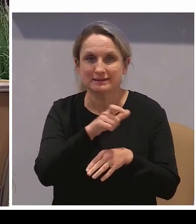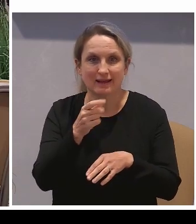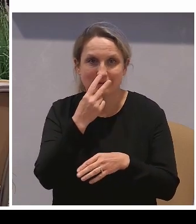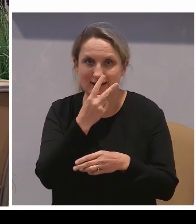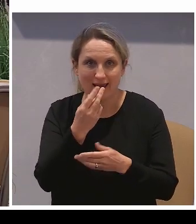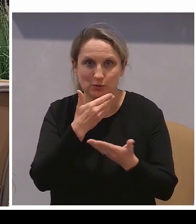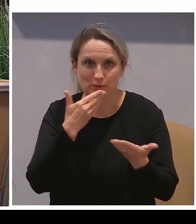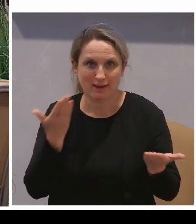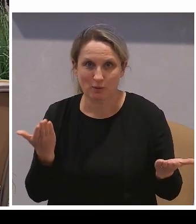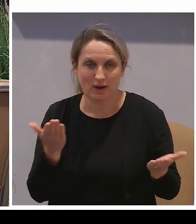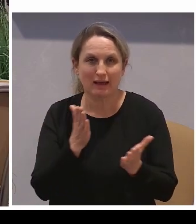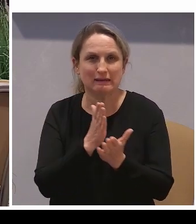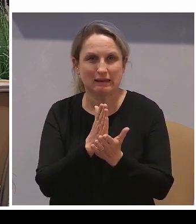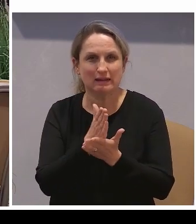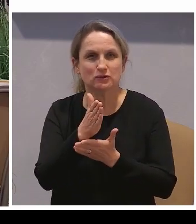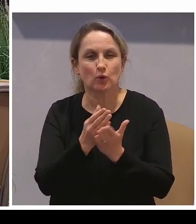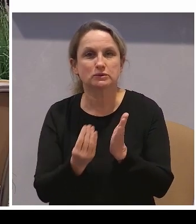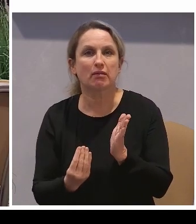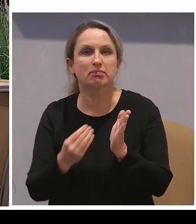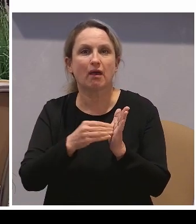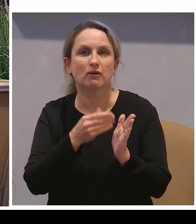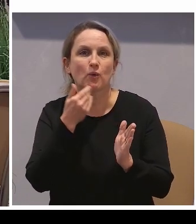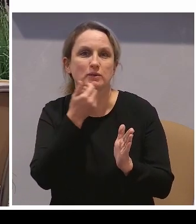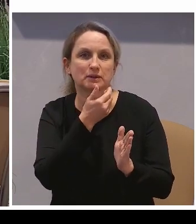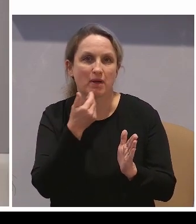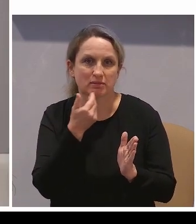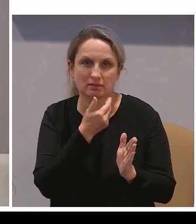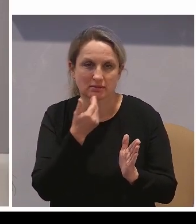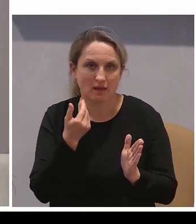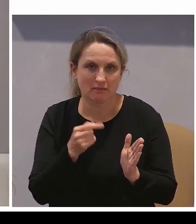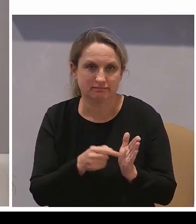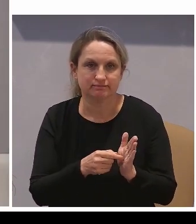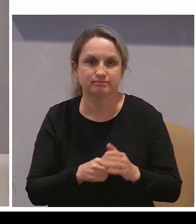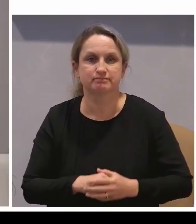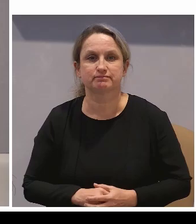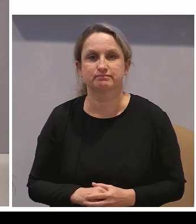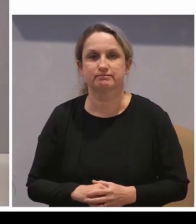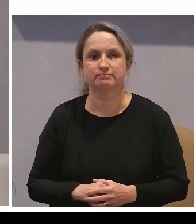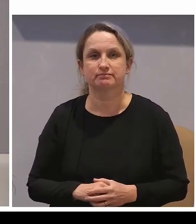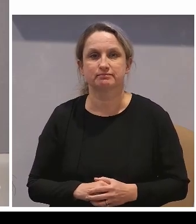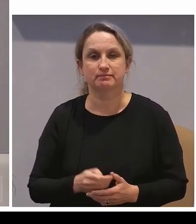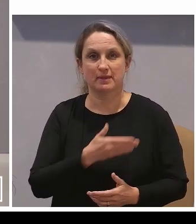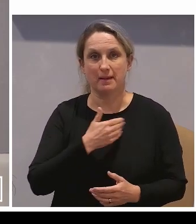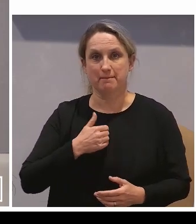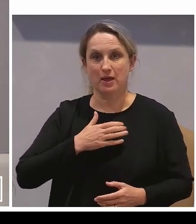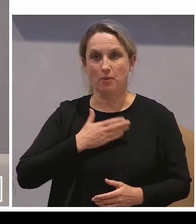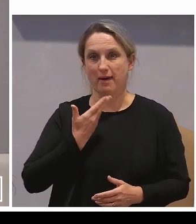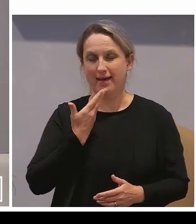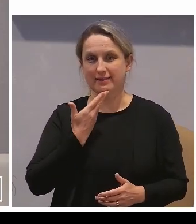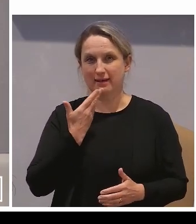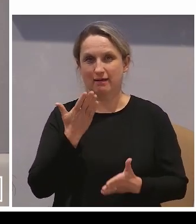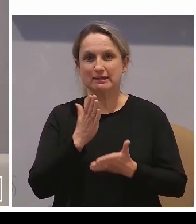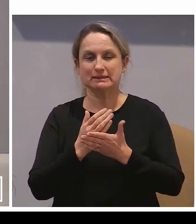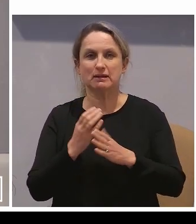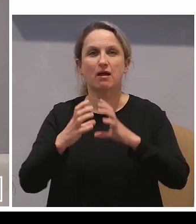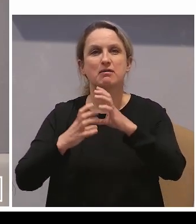you et that we kindlasti haven't on seen osad so ka many patients. diagnoosimata. So I'm sure that some people haven't Ja received a meie oma diagnosis. ettekandes kindlasti